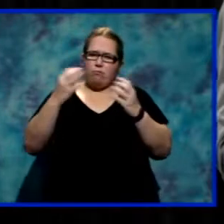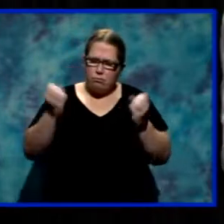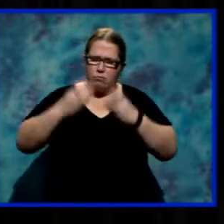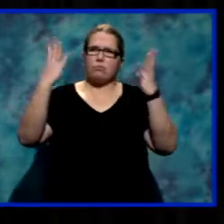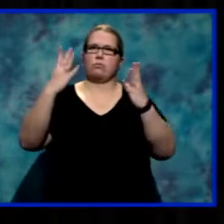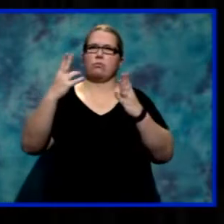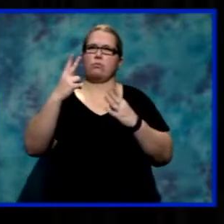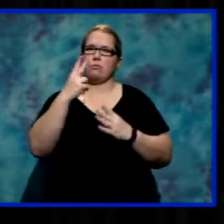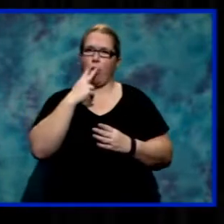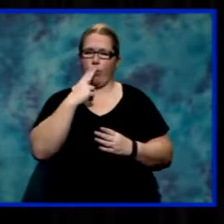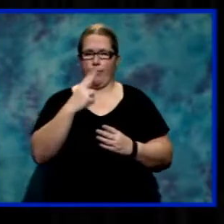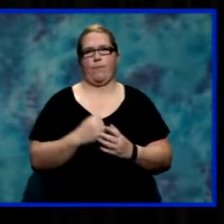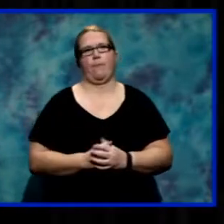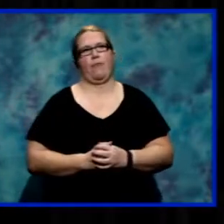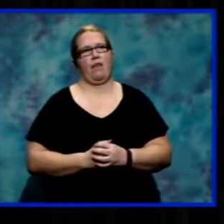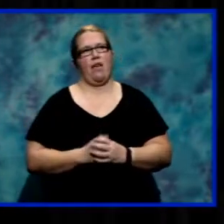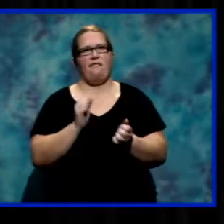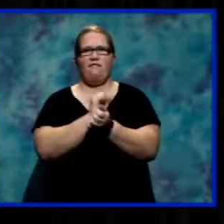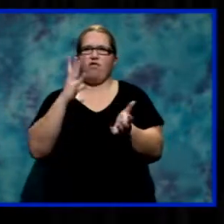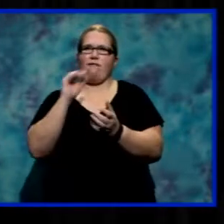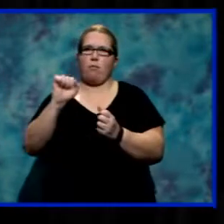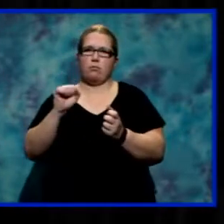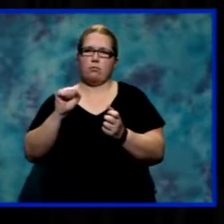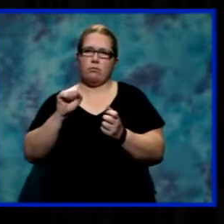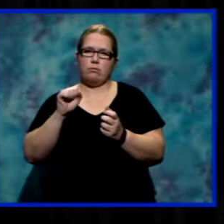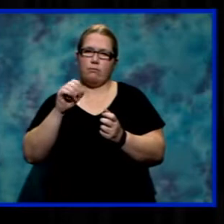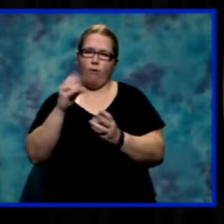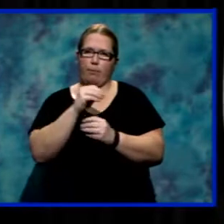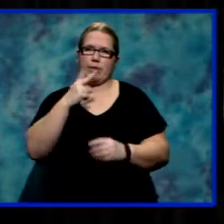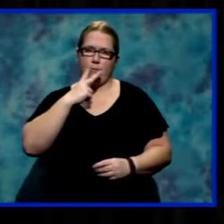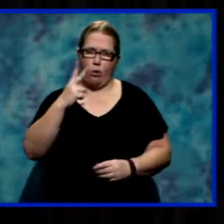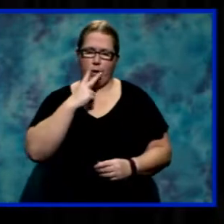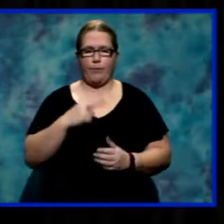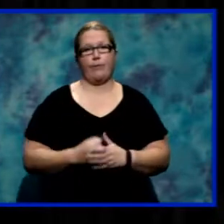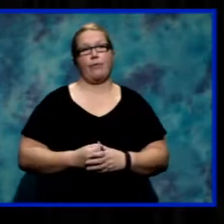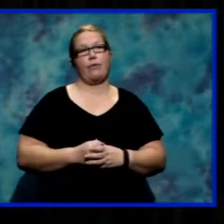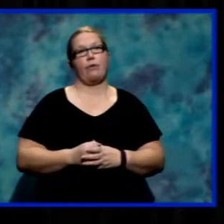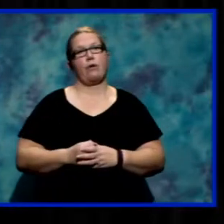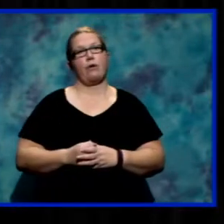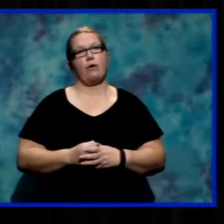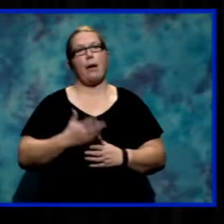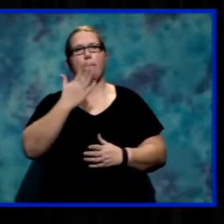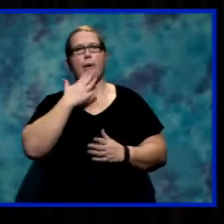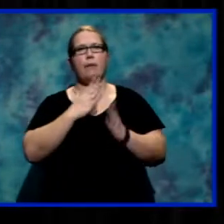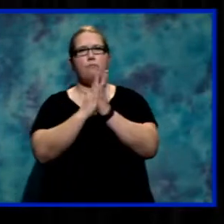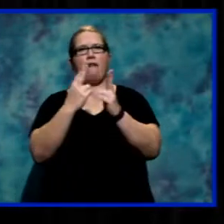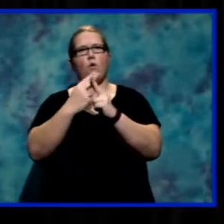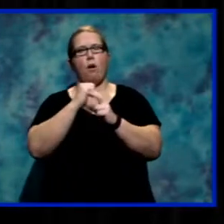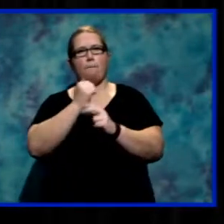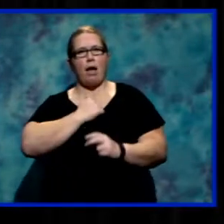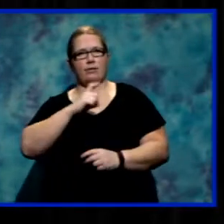habit and free them from that addiction. We have a request that please could you pray for my